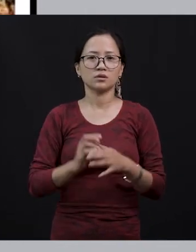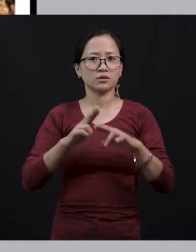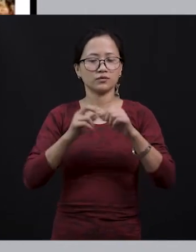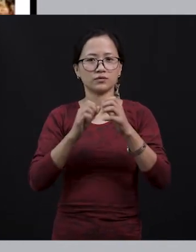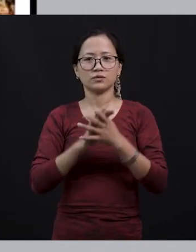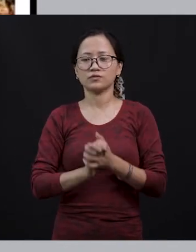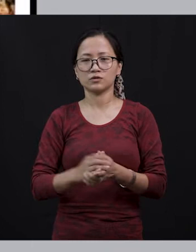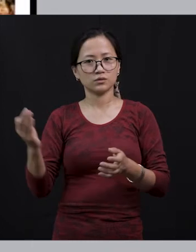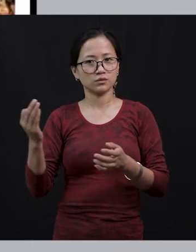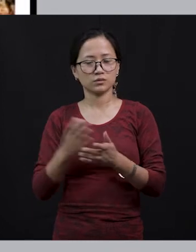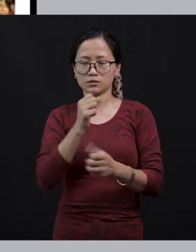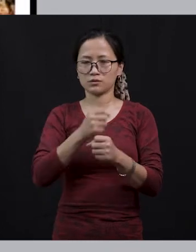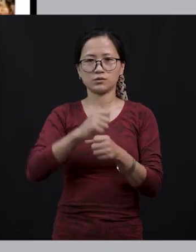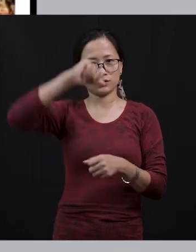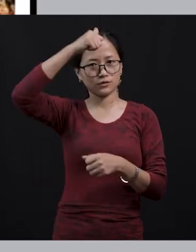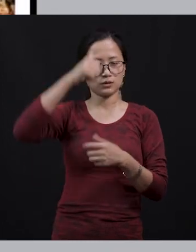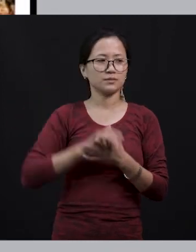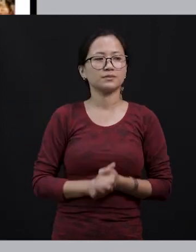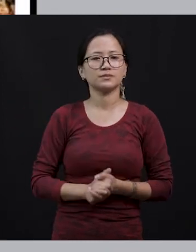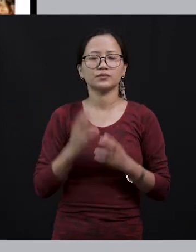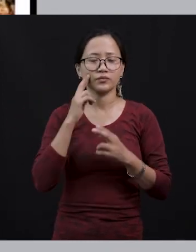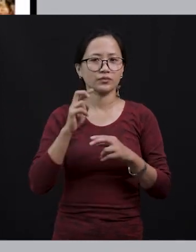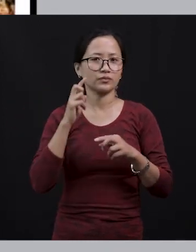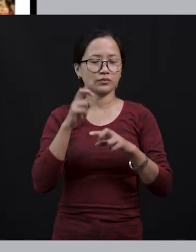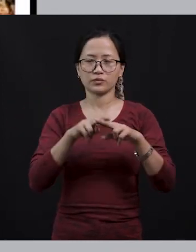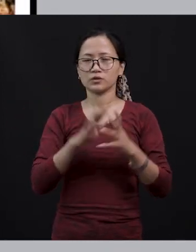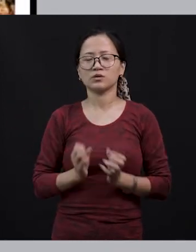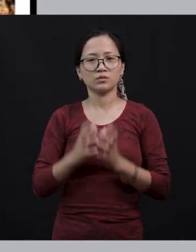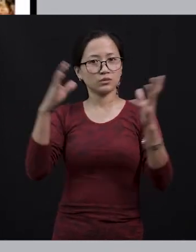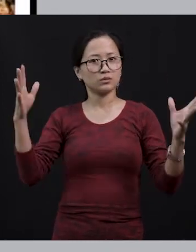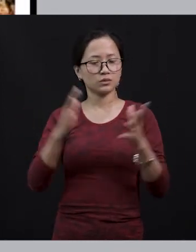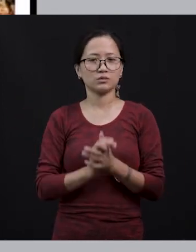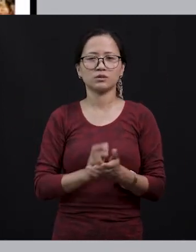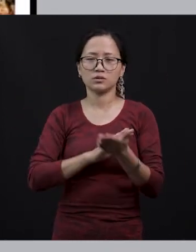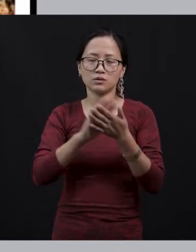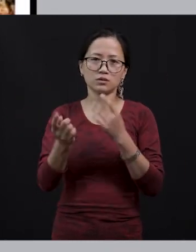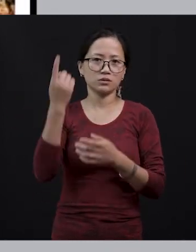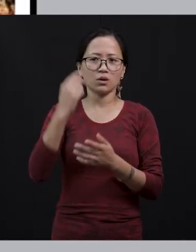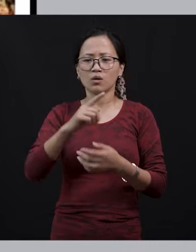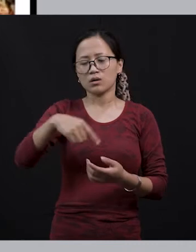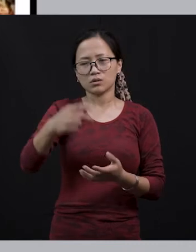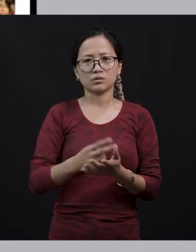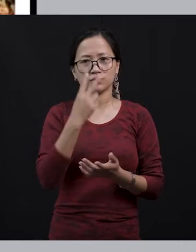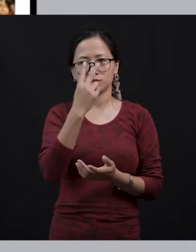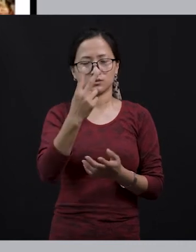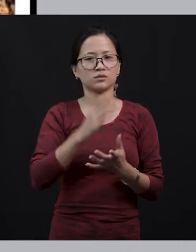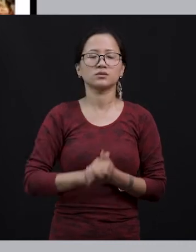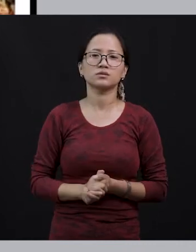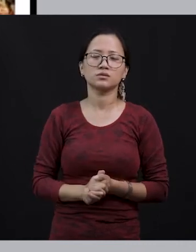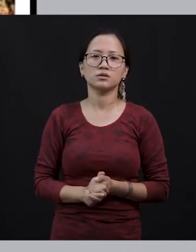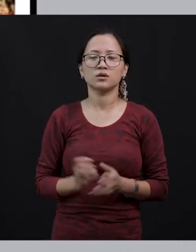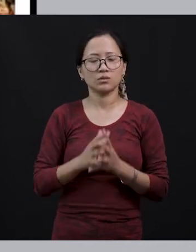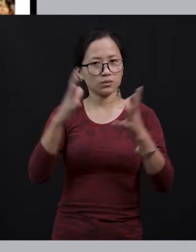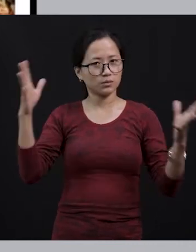fetching revenue for the government of India. So if you want to know more about history, you can always visit these monuments and